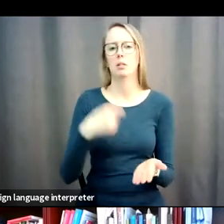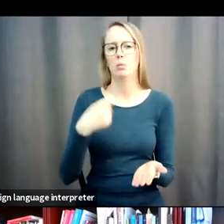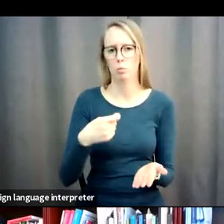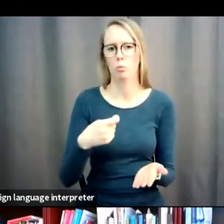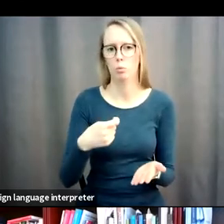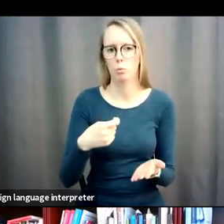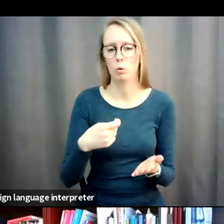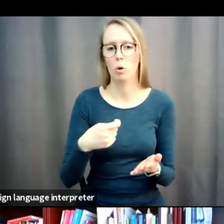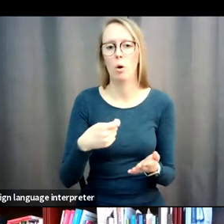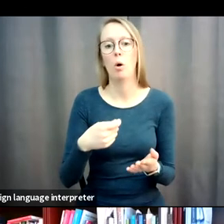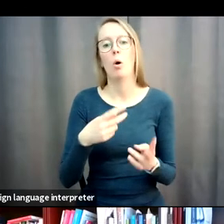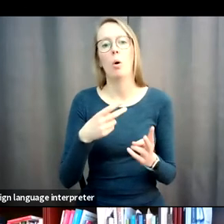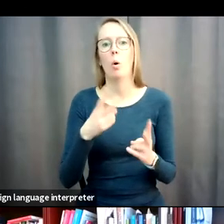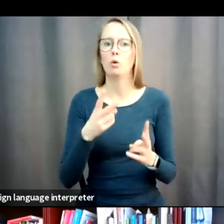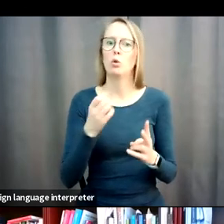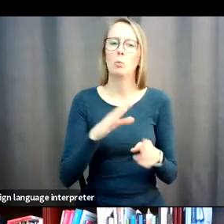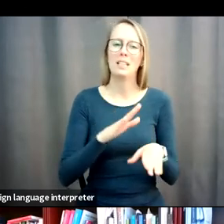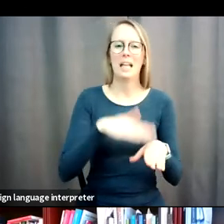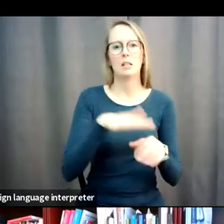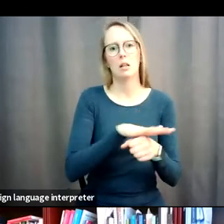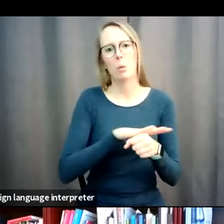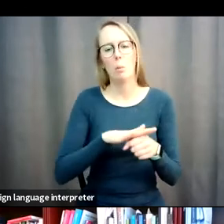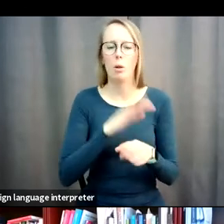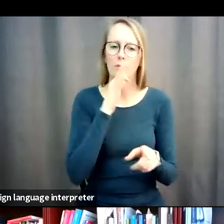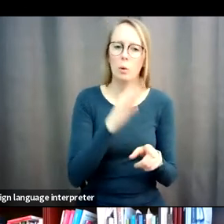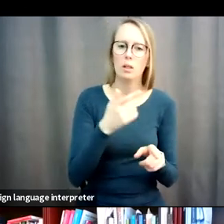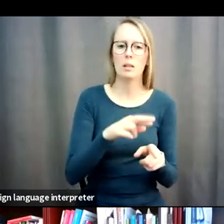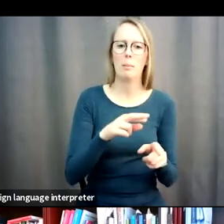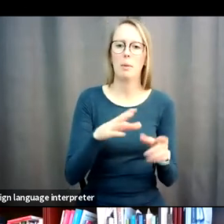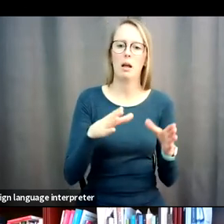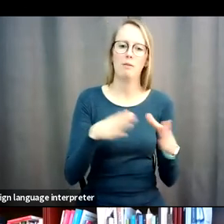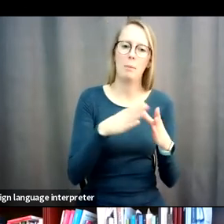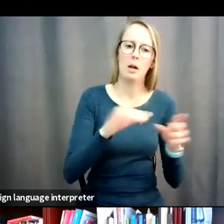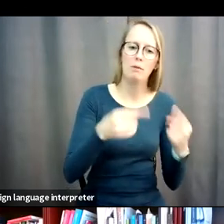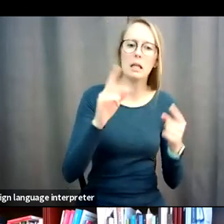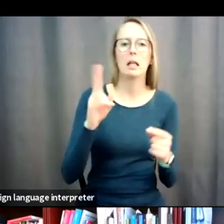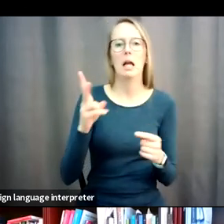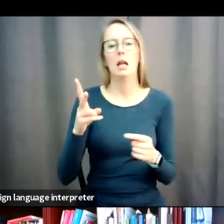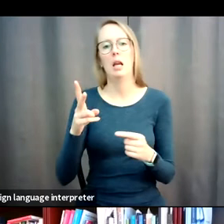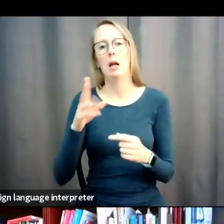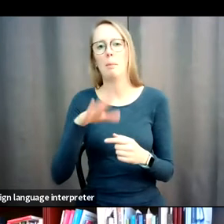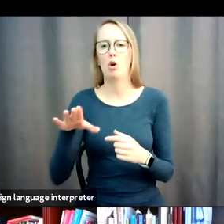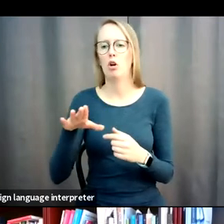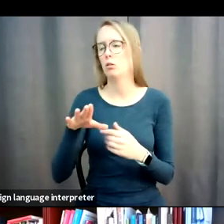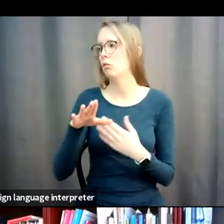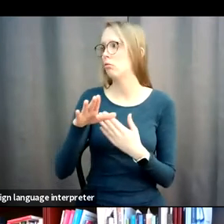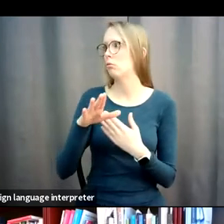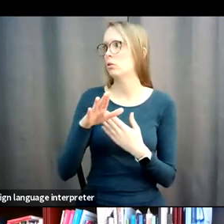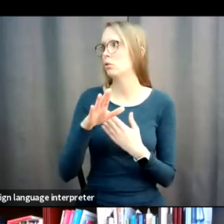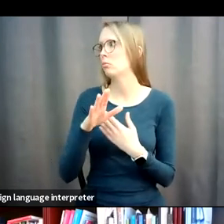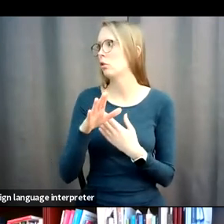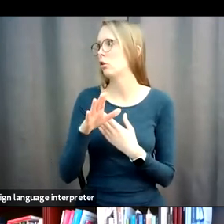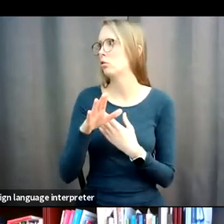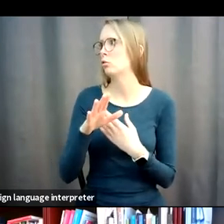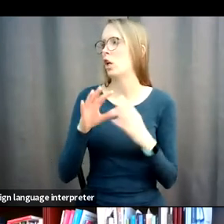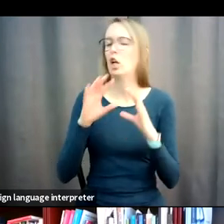if it's a more sensitive area like a family conflict or a child protection case, for instance.